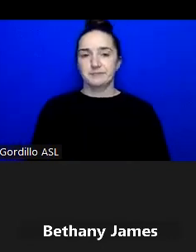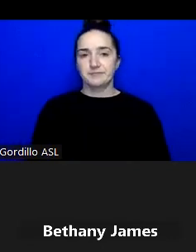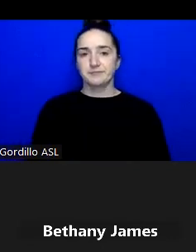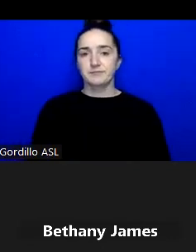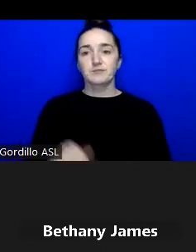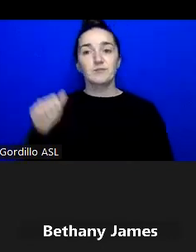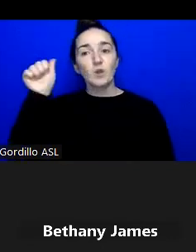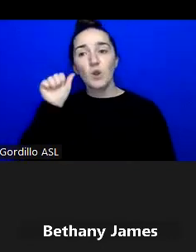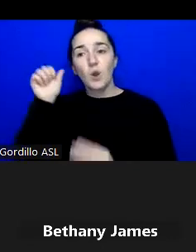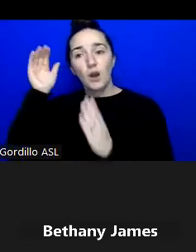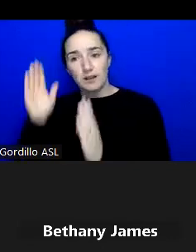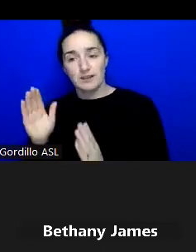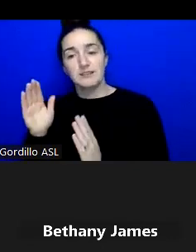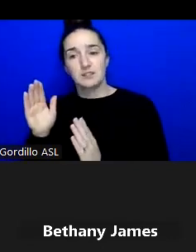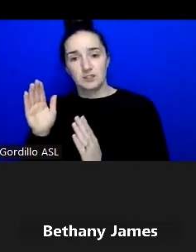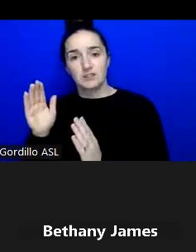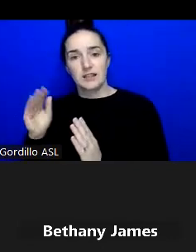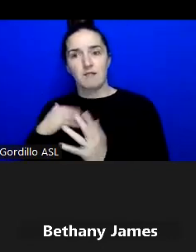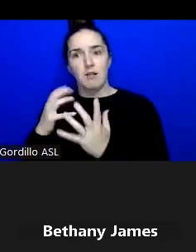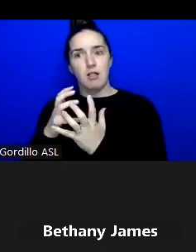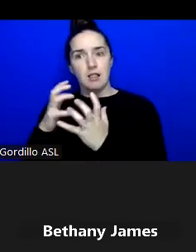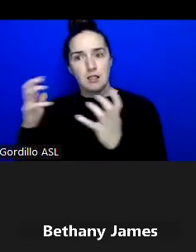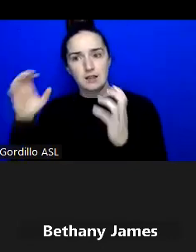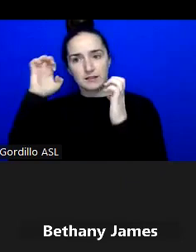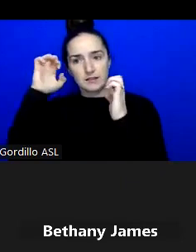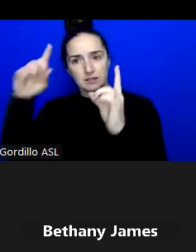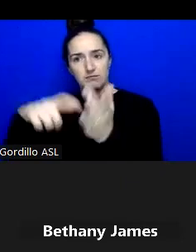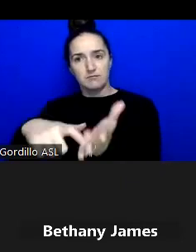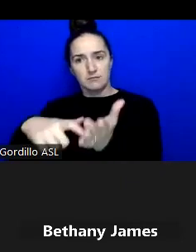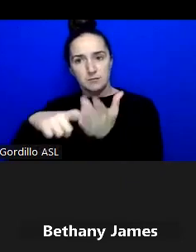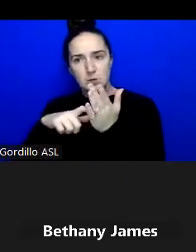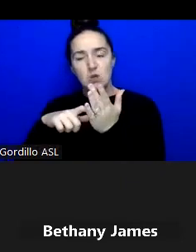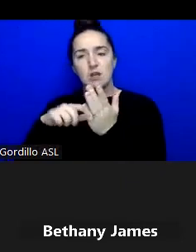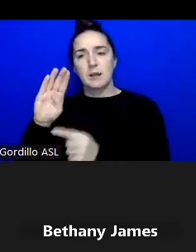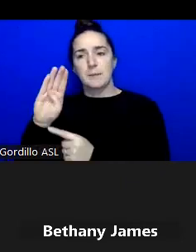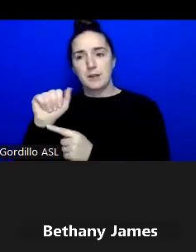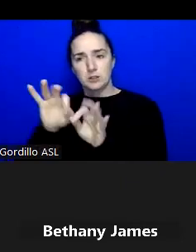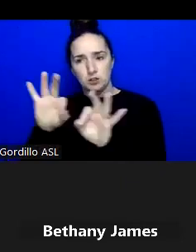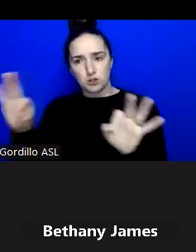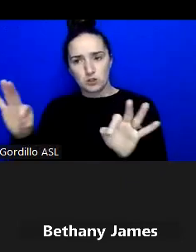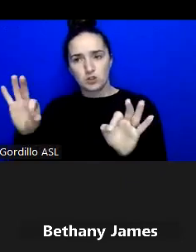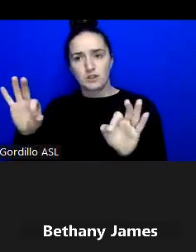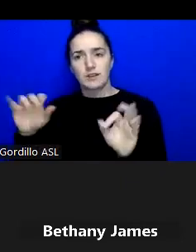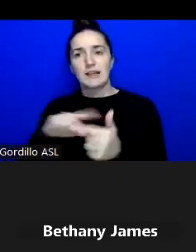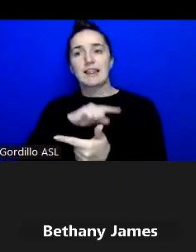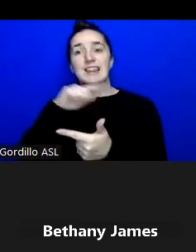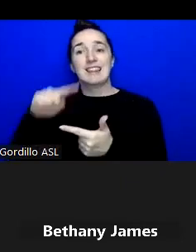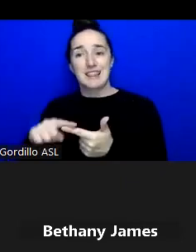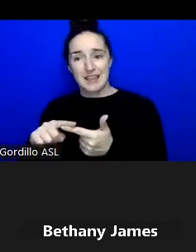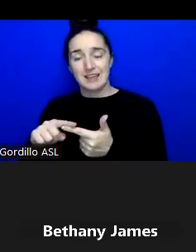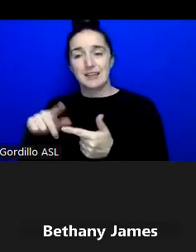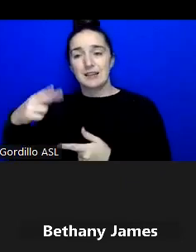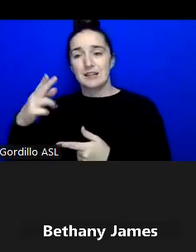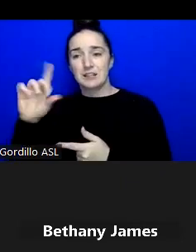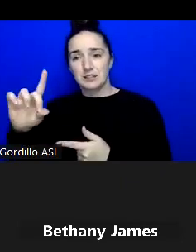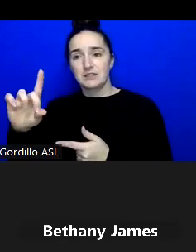audiologists, right, who have quite a lot of educational requirements. So we start with a bachelor's degree, we go on and have our doctoral degree,